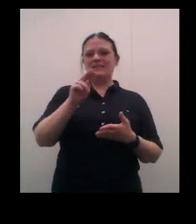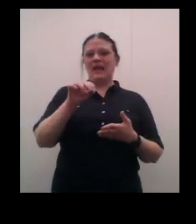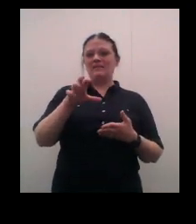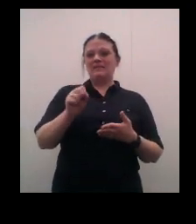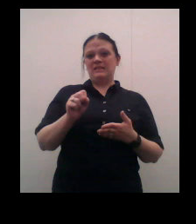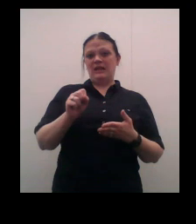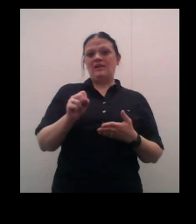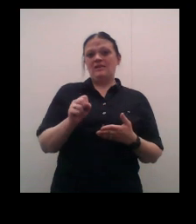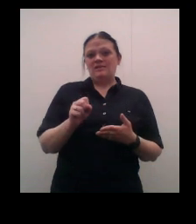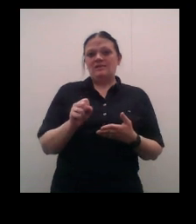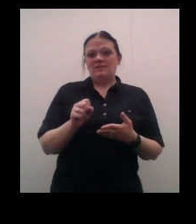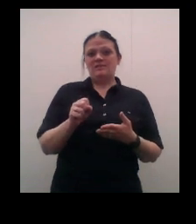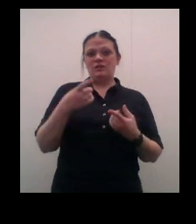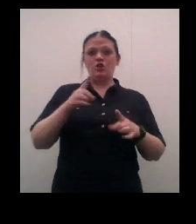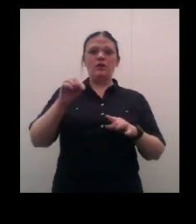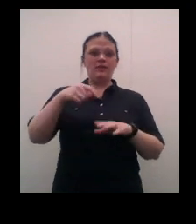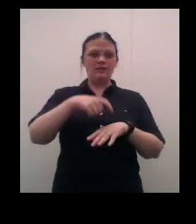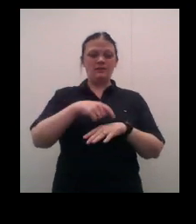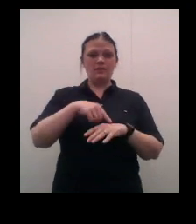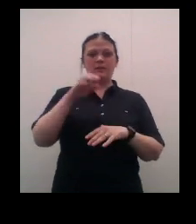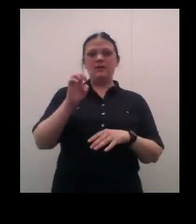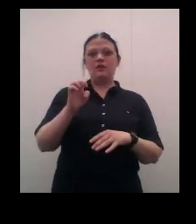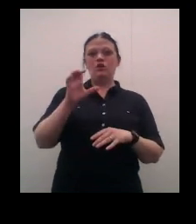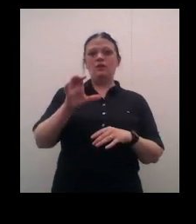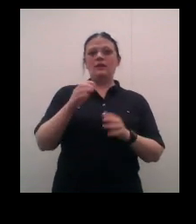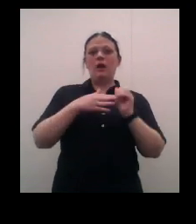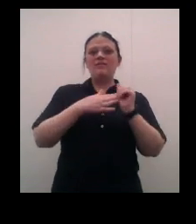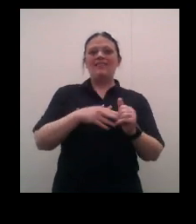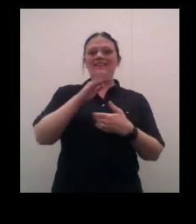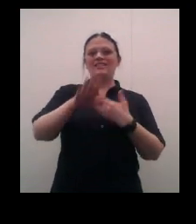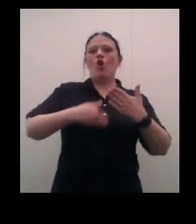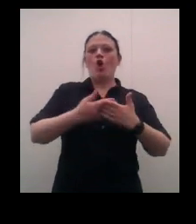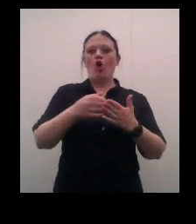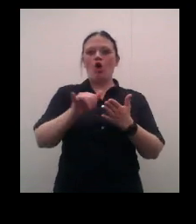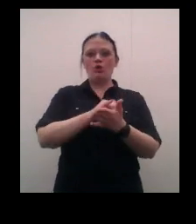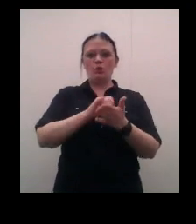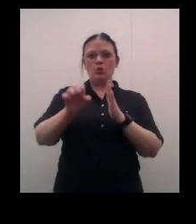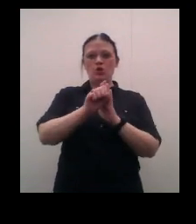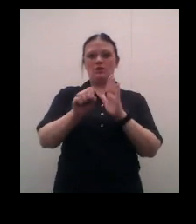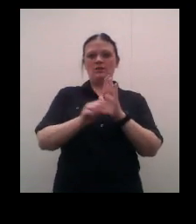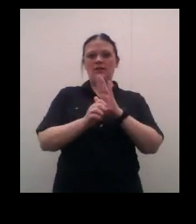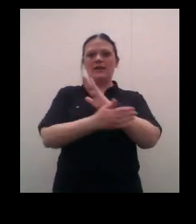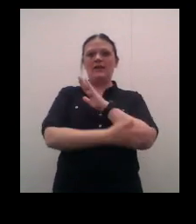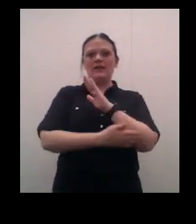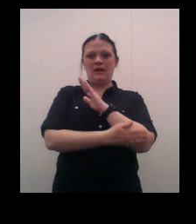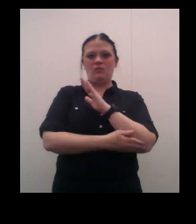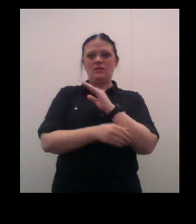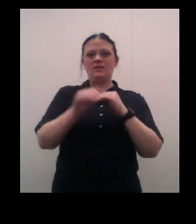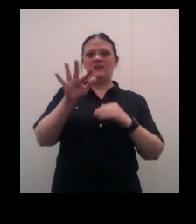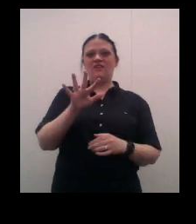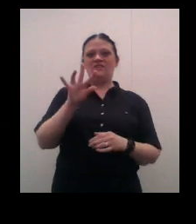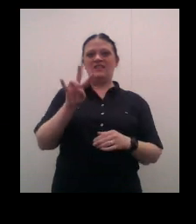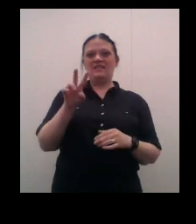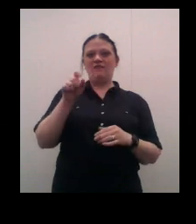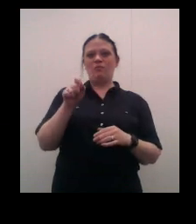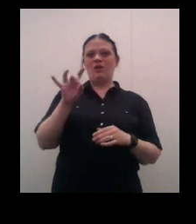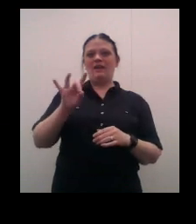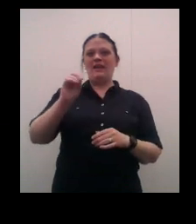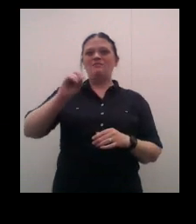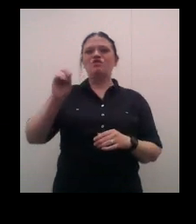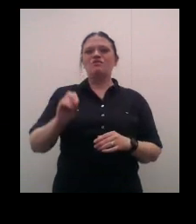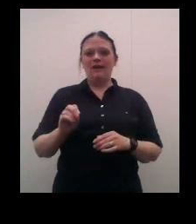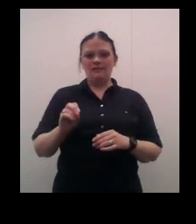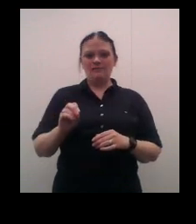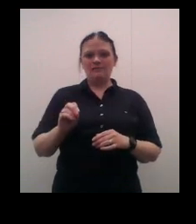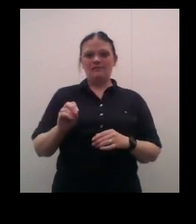this period. Erie County leads all New York State counties in the census response at 57.8%, and